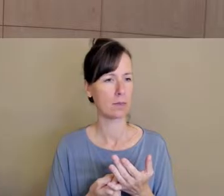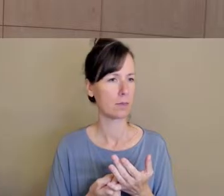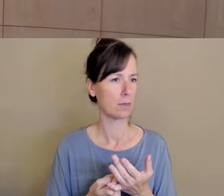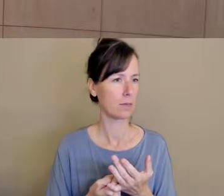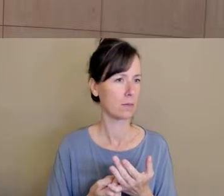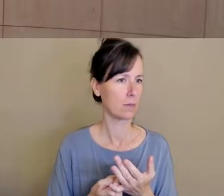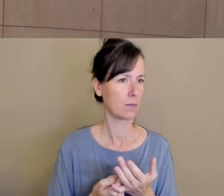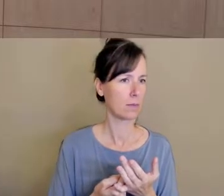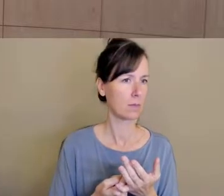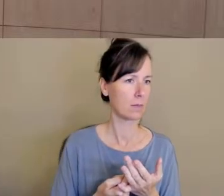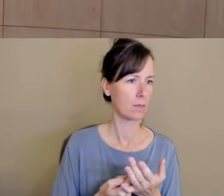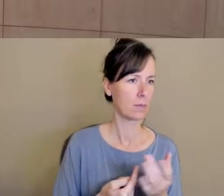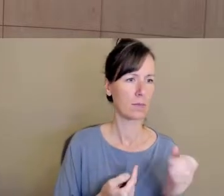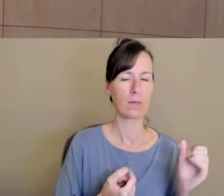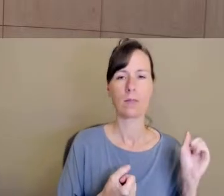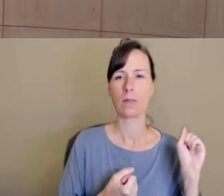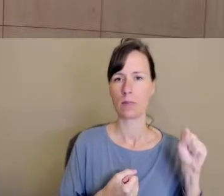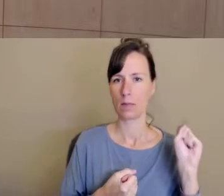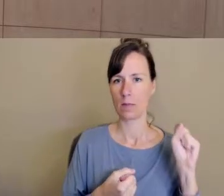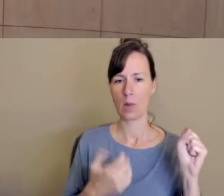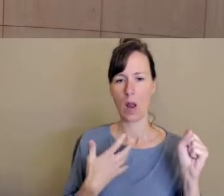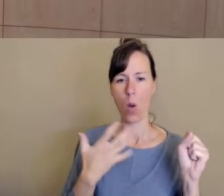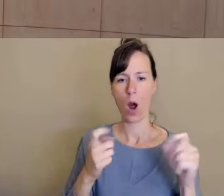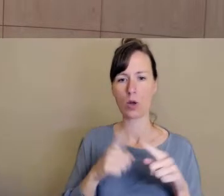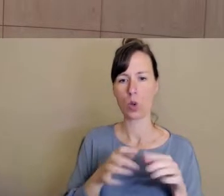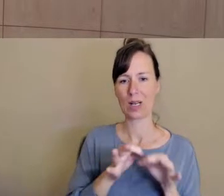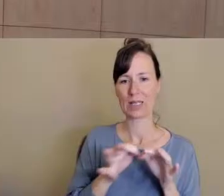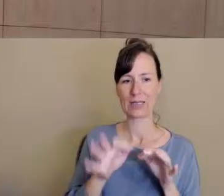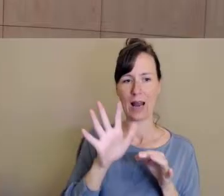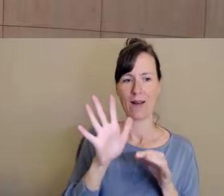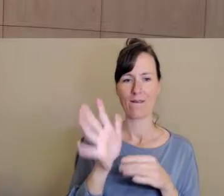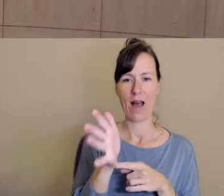extend it 5 more minutes, just so.